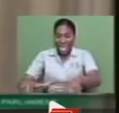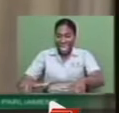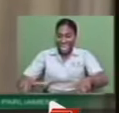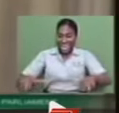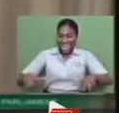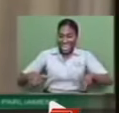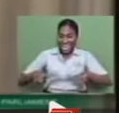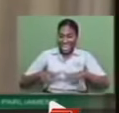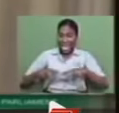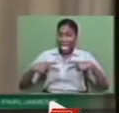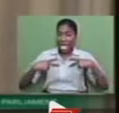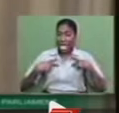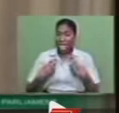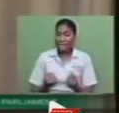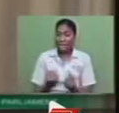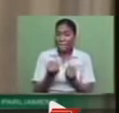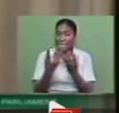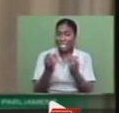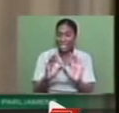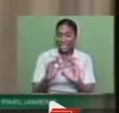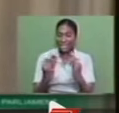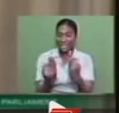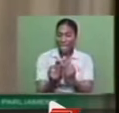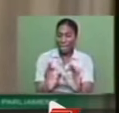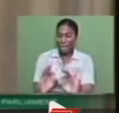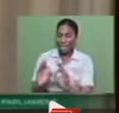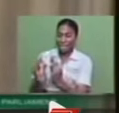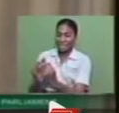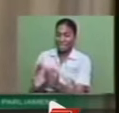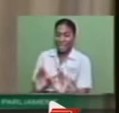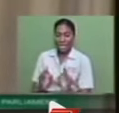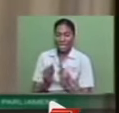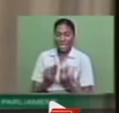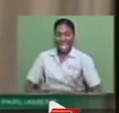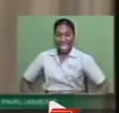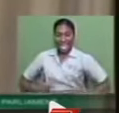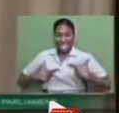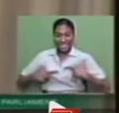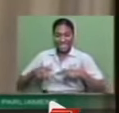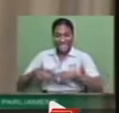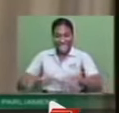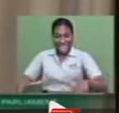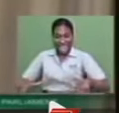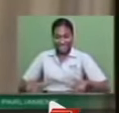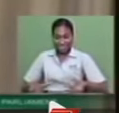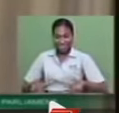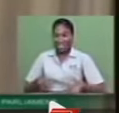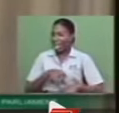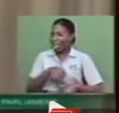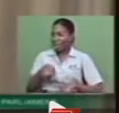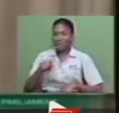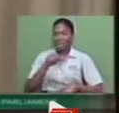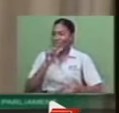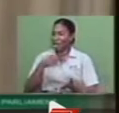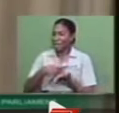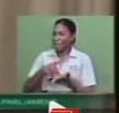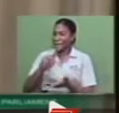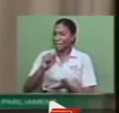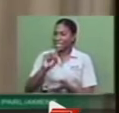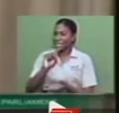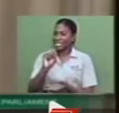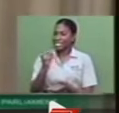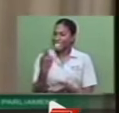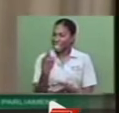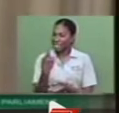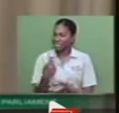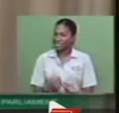law before. Multi-family dwelling properties. I understand they still can't figure out how to define that multi-family dwelling.